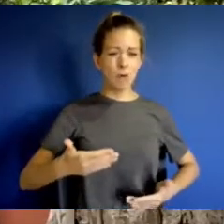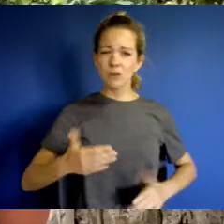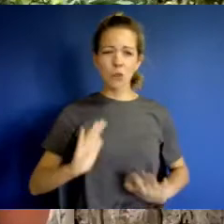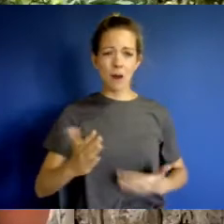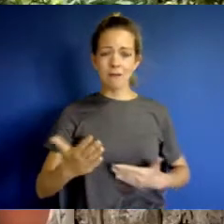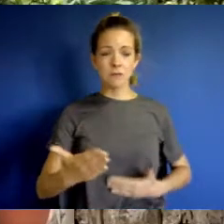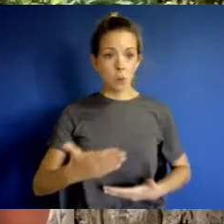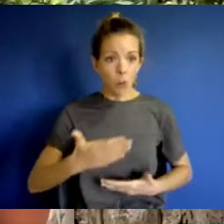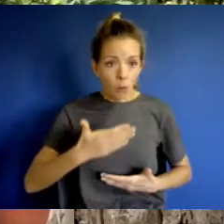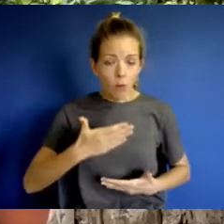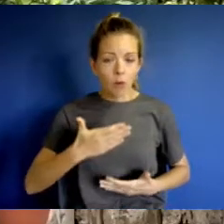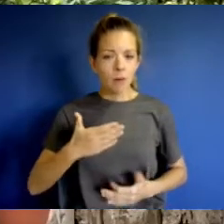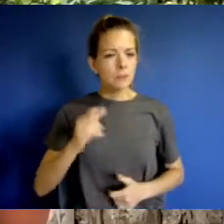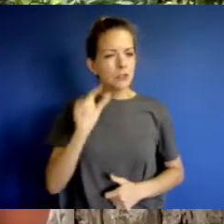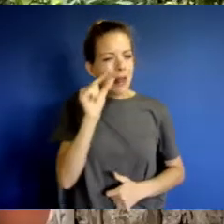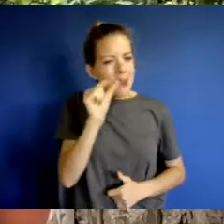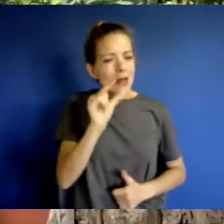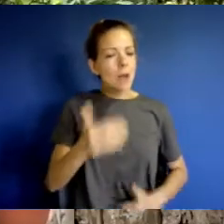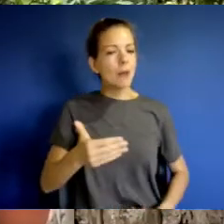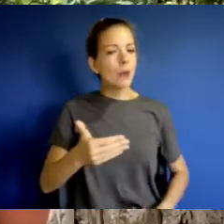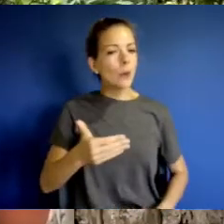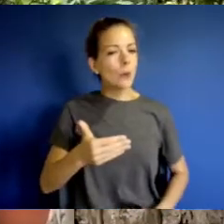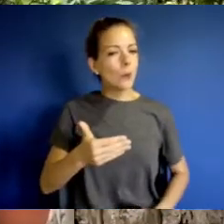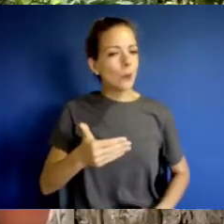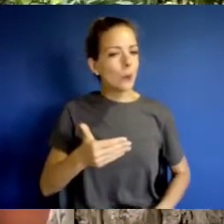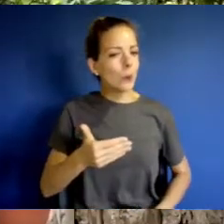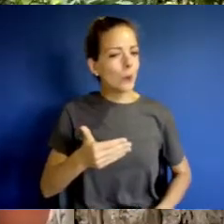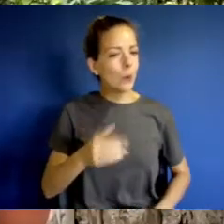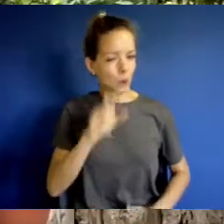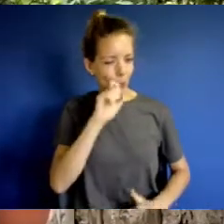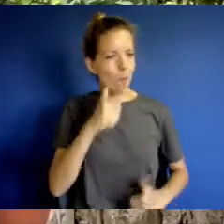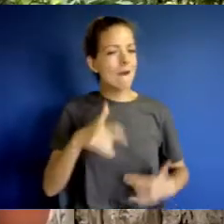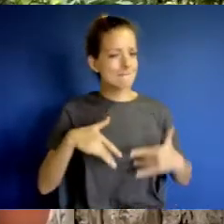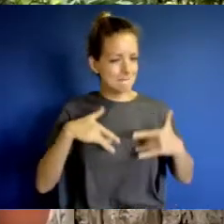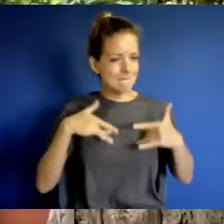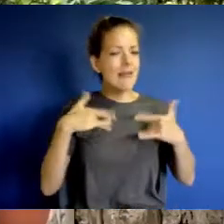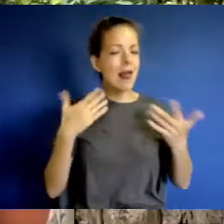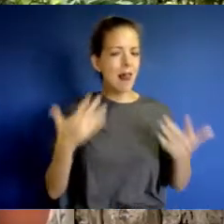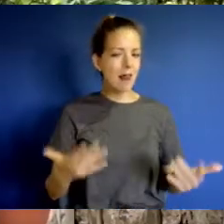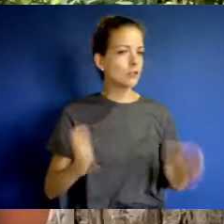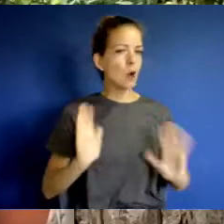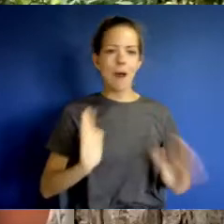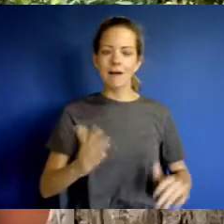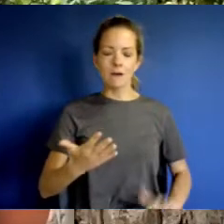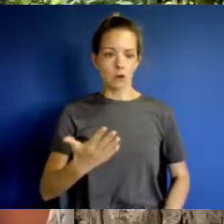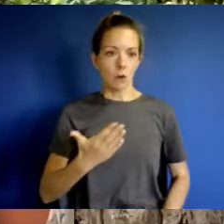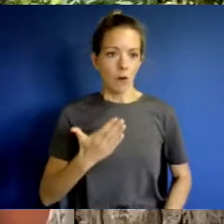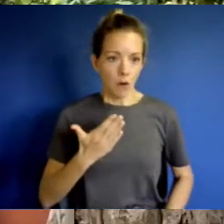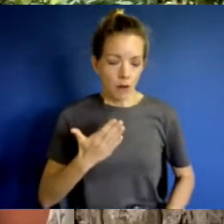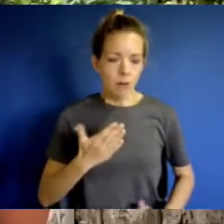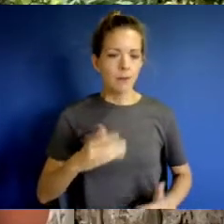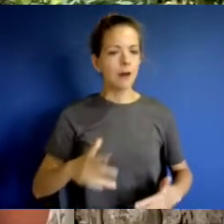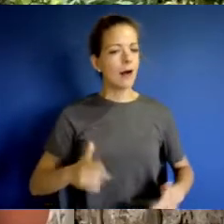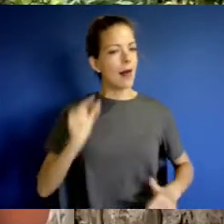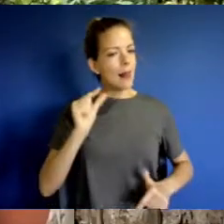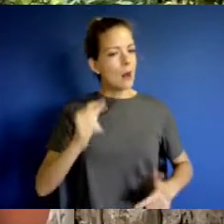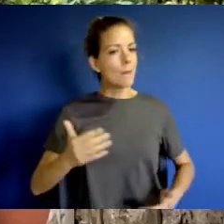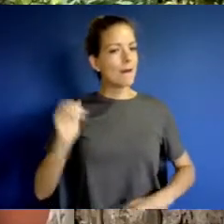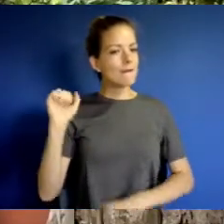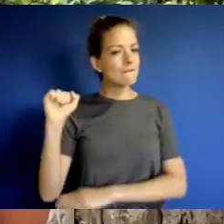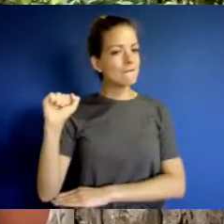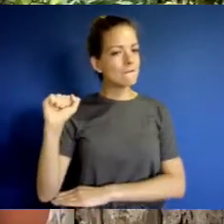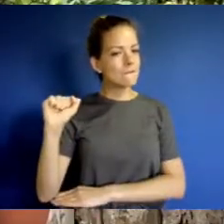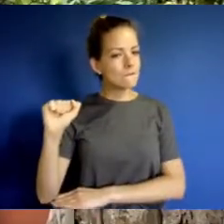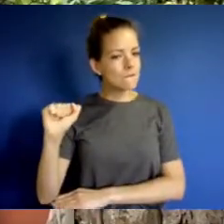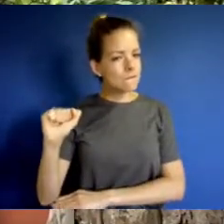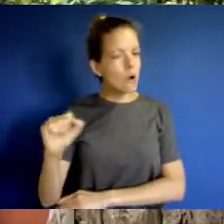Okay, but you'll feel it. You can feel it without doing a huge movement, okay? So just let your gaze go